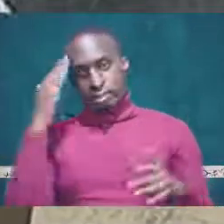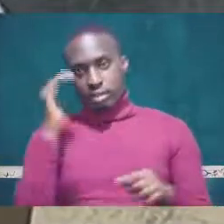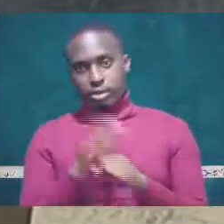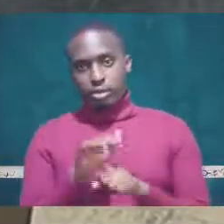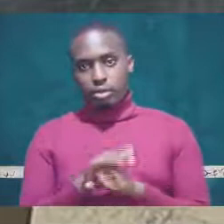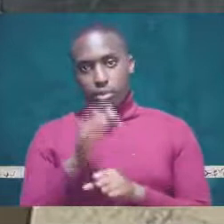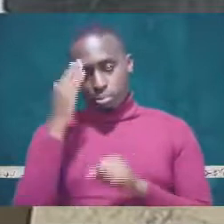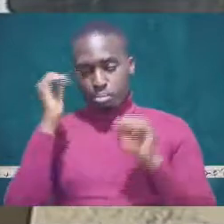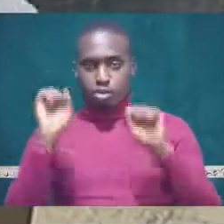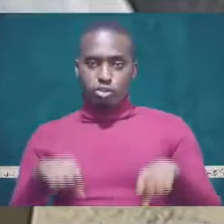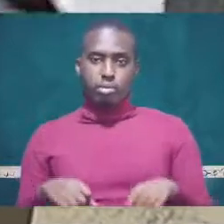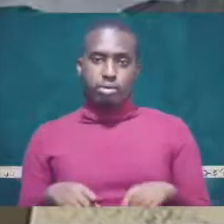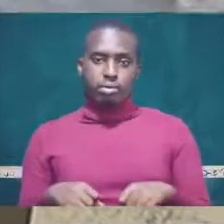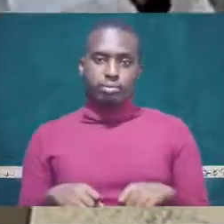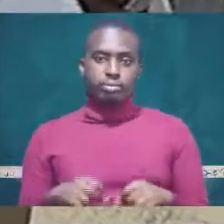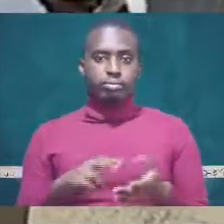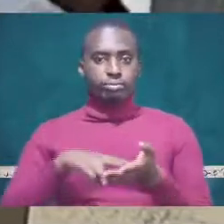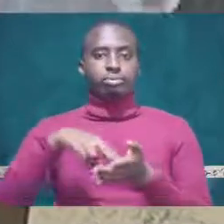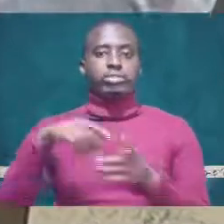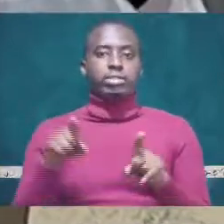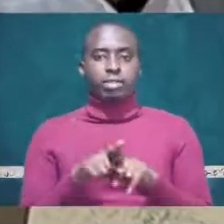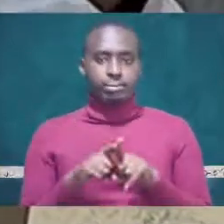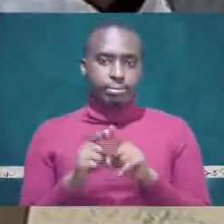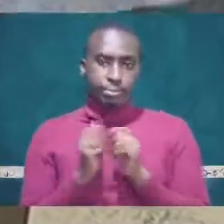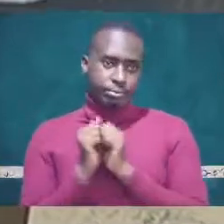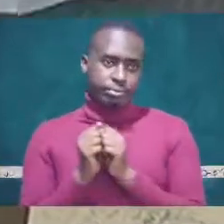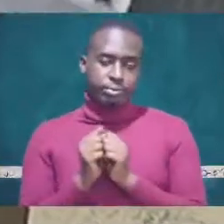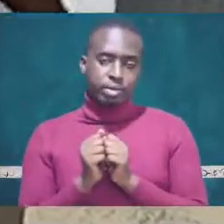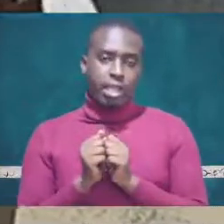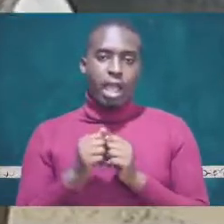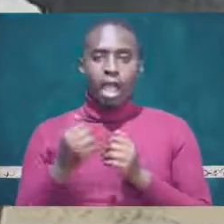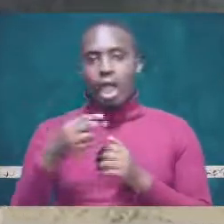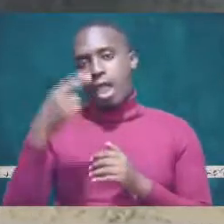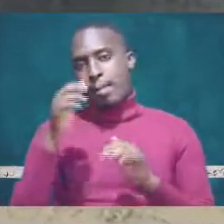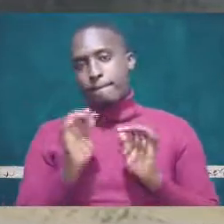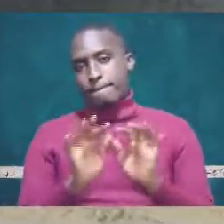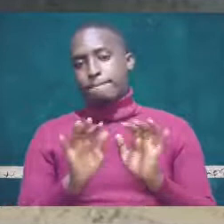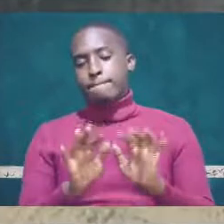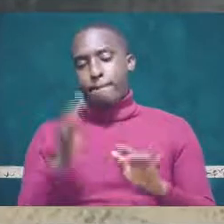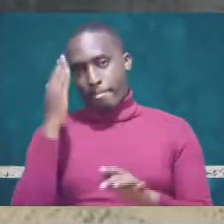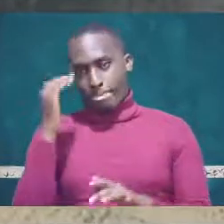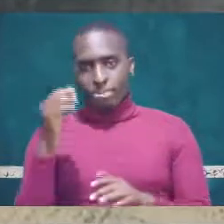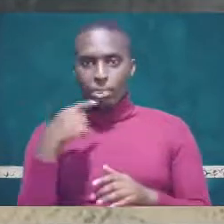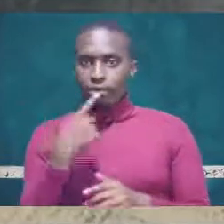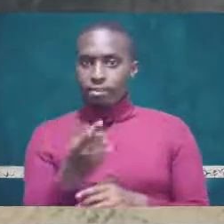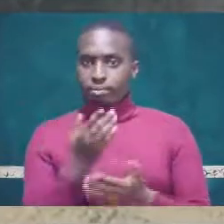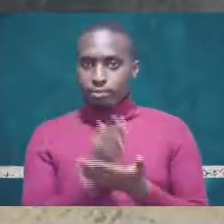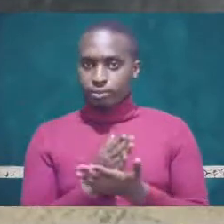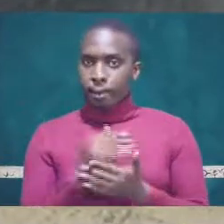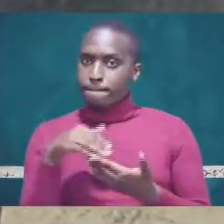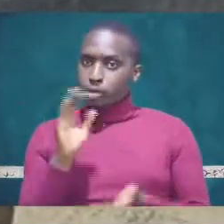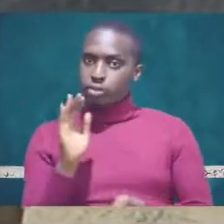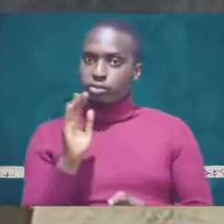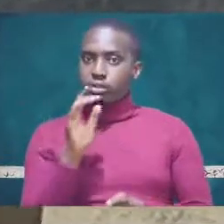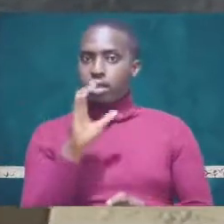able to withstand the high blood pressure that is going to be, because we mentioned that most